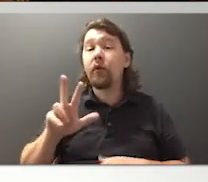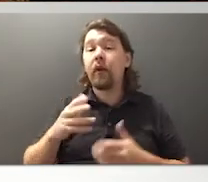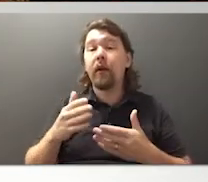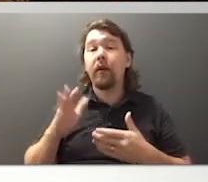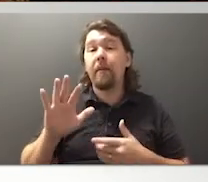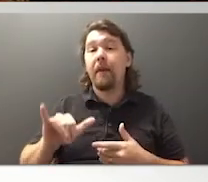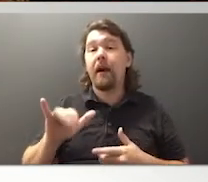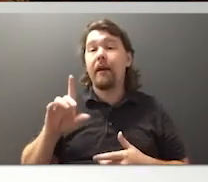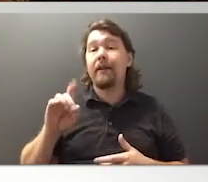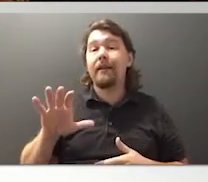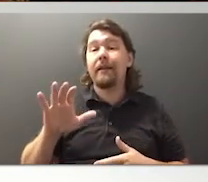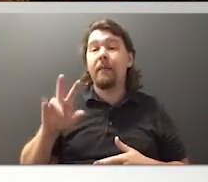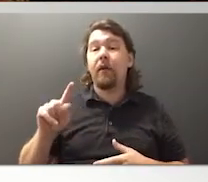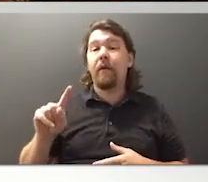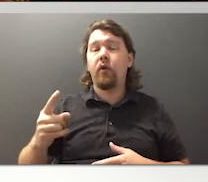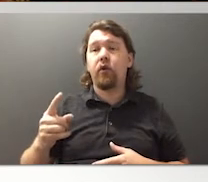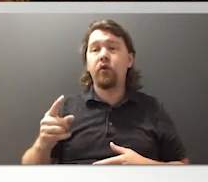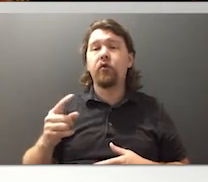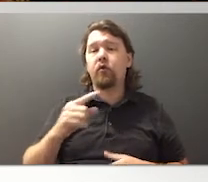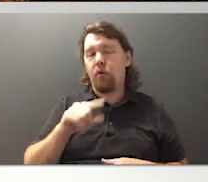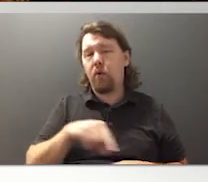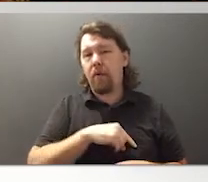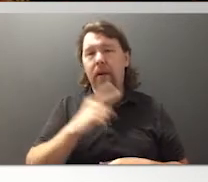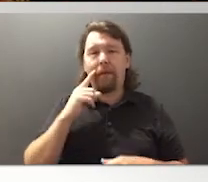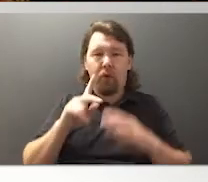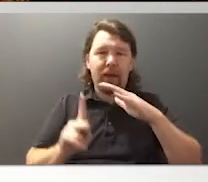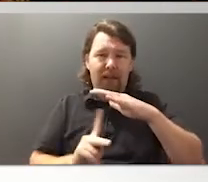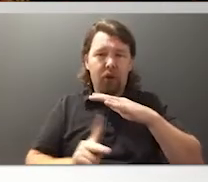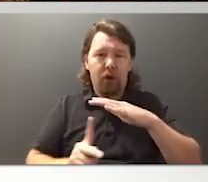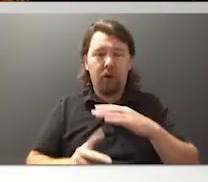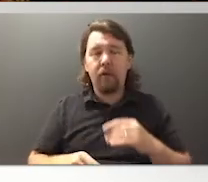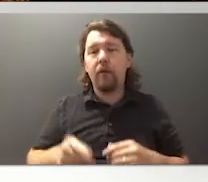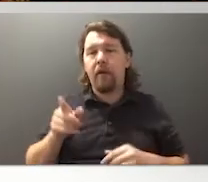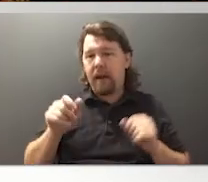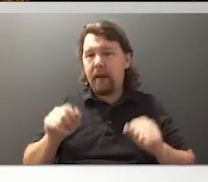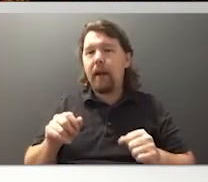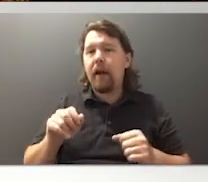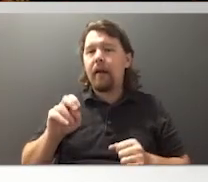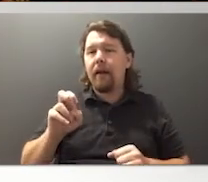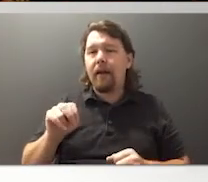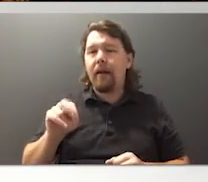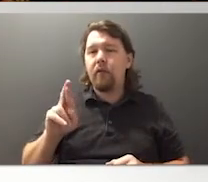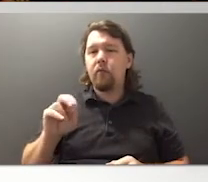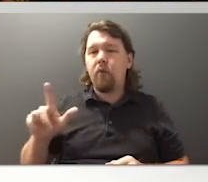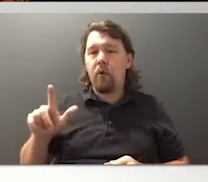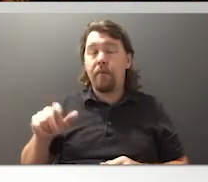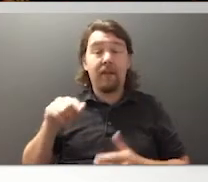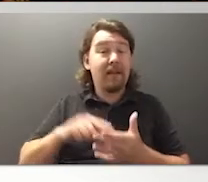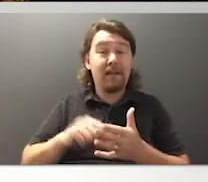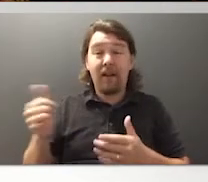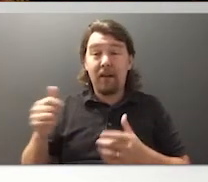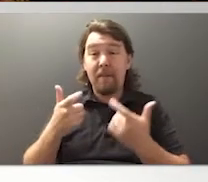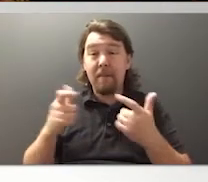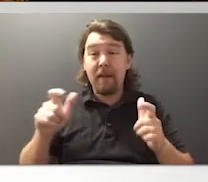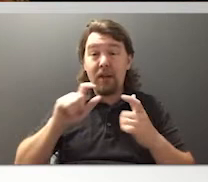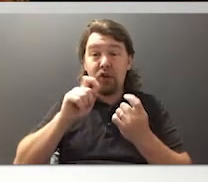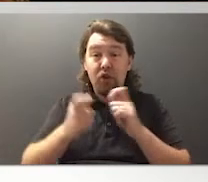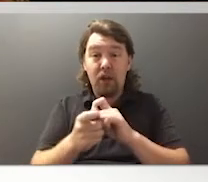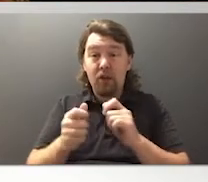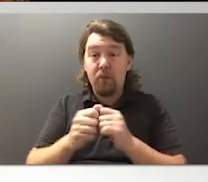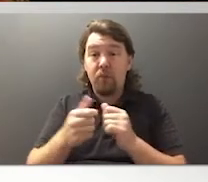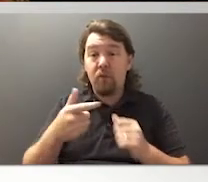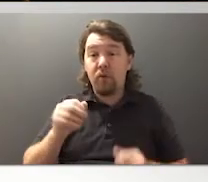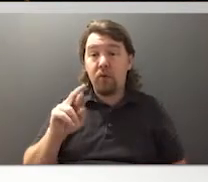1st, then or eligible for kindergarten, they can enroll. And this is the other big change with Gardner.